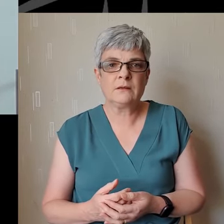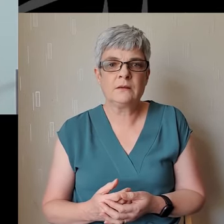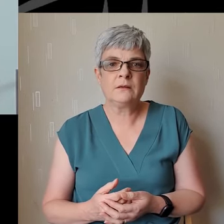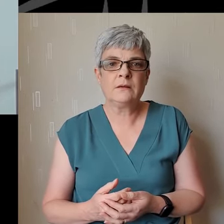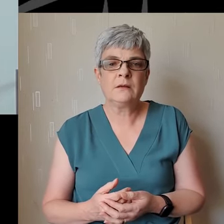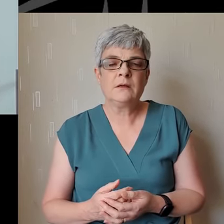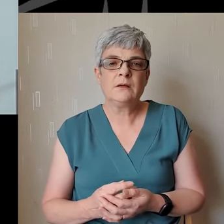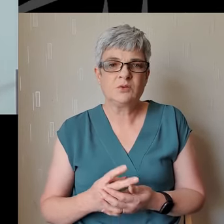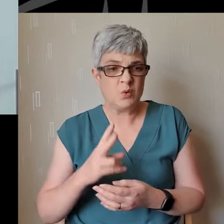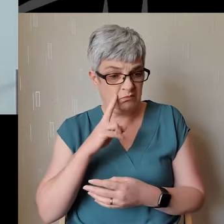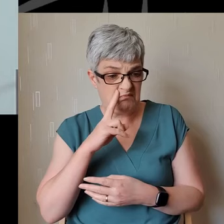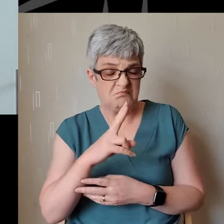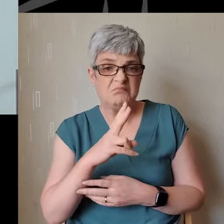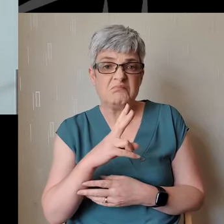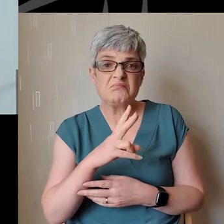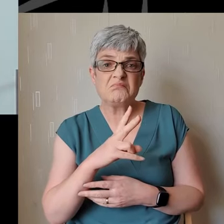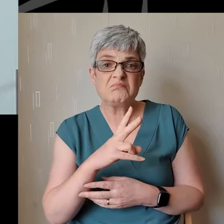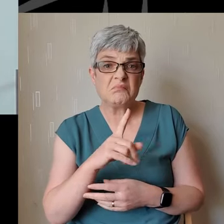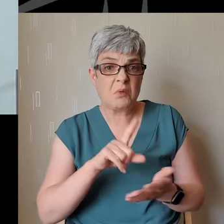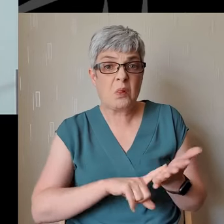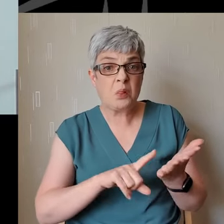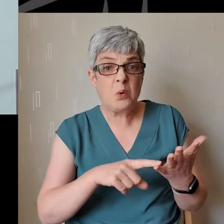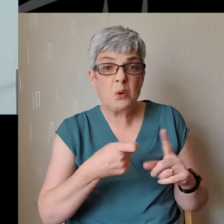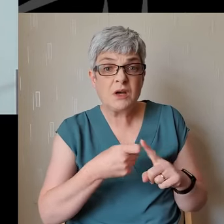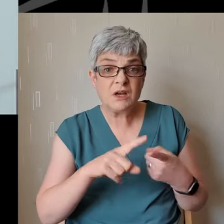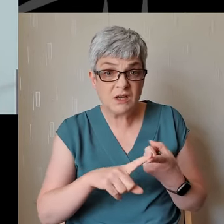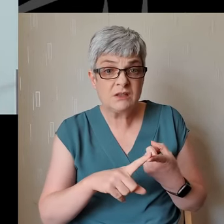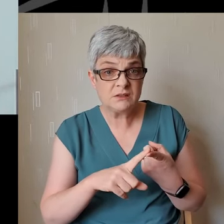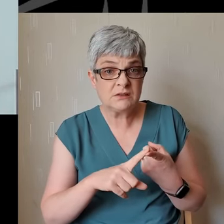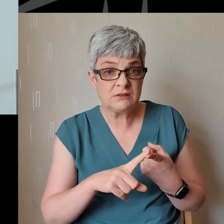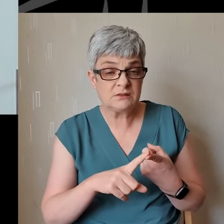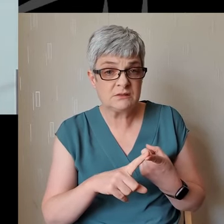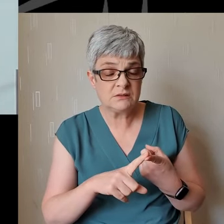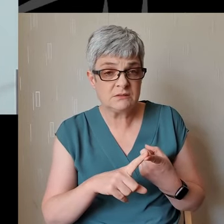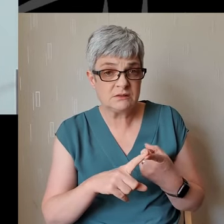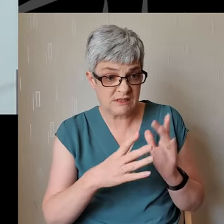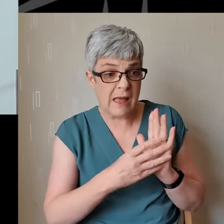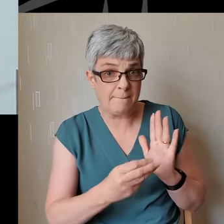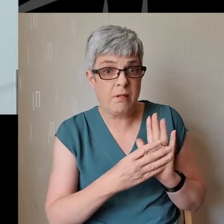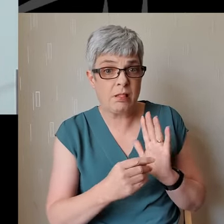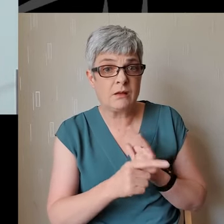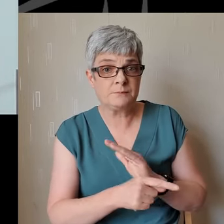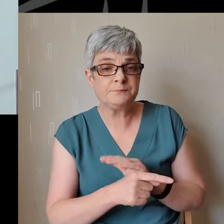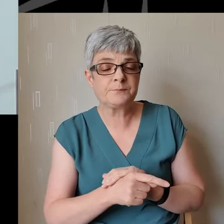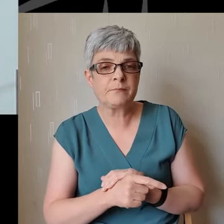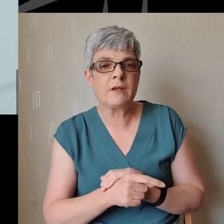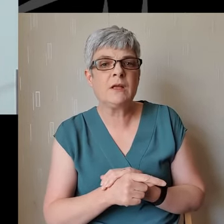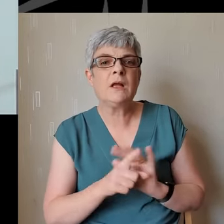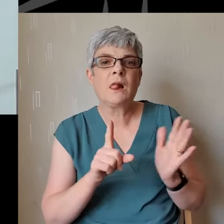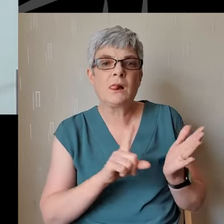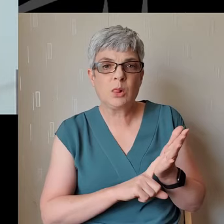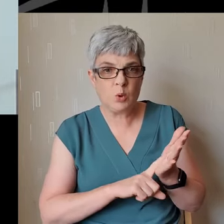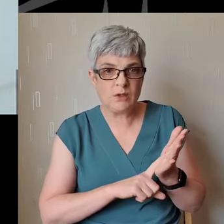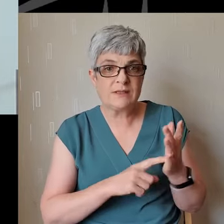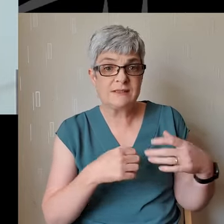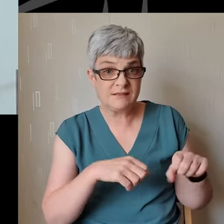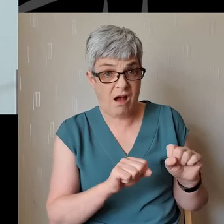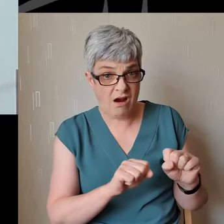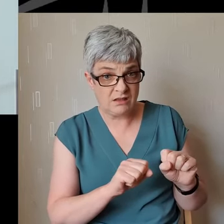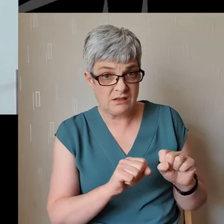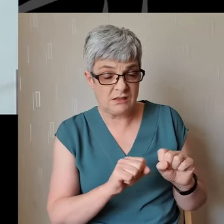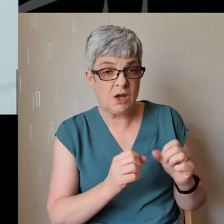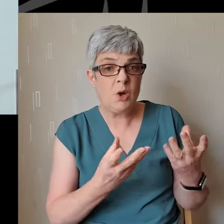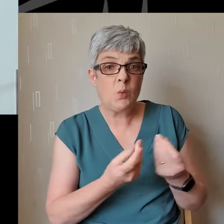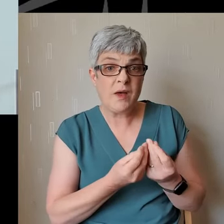Let's take Luke's gospel as an instance, as an example here. Luke's gospel begins